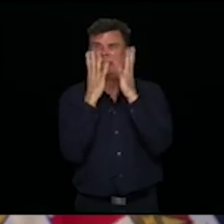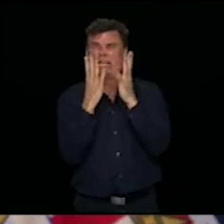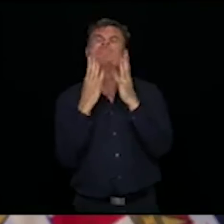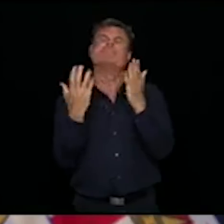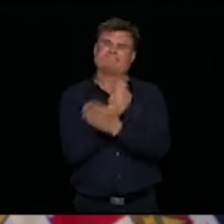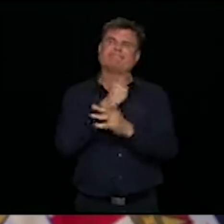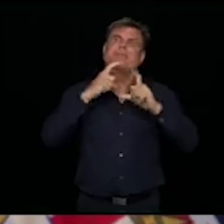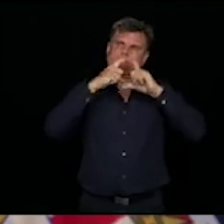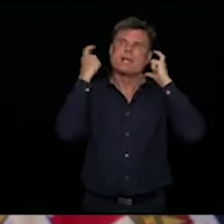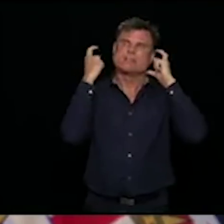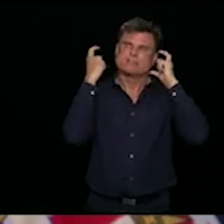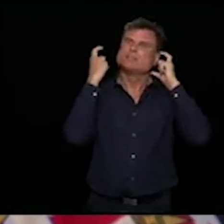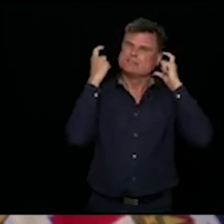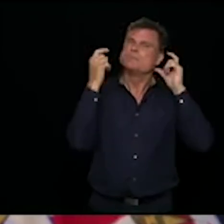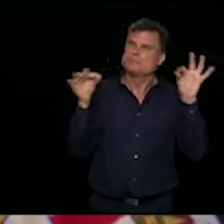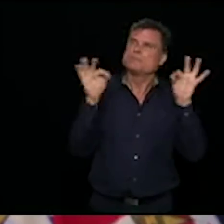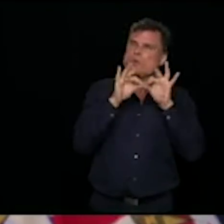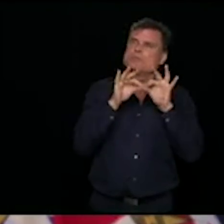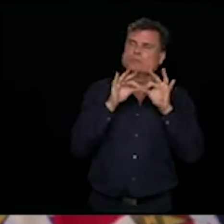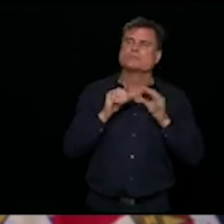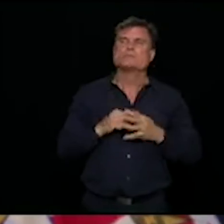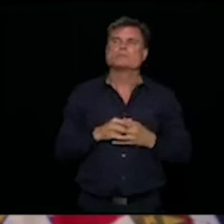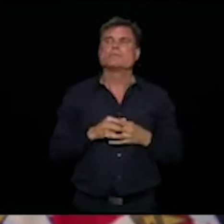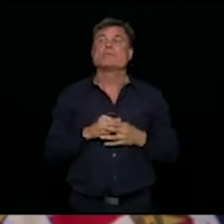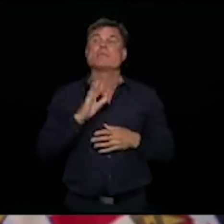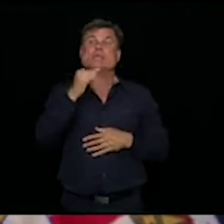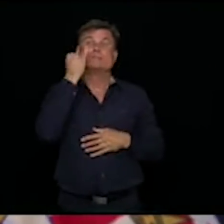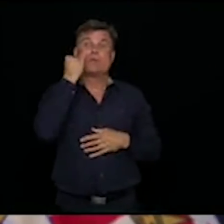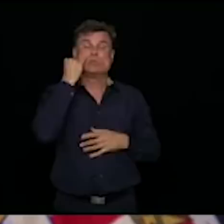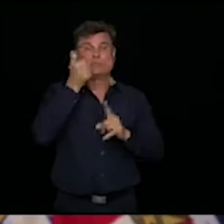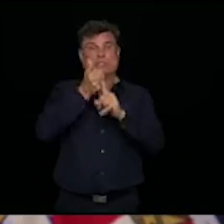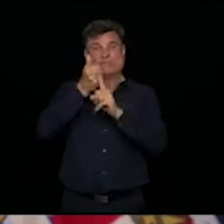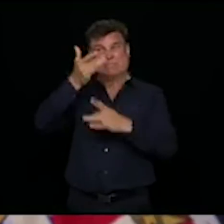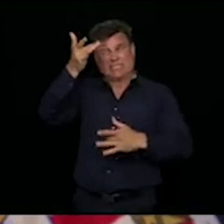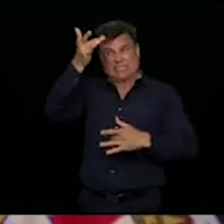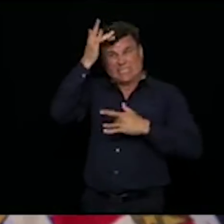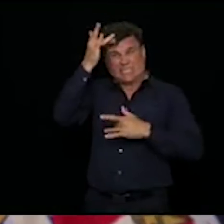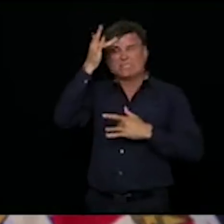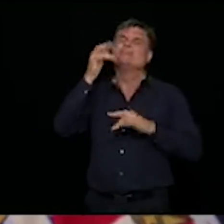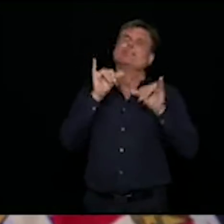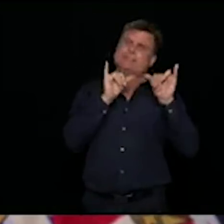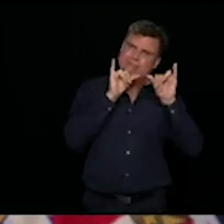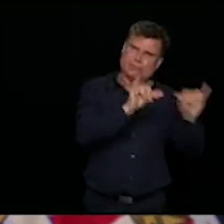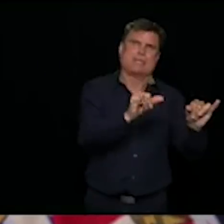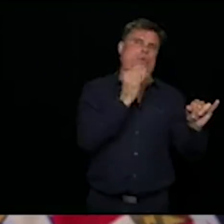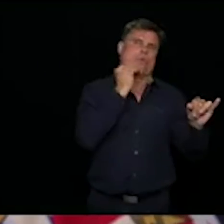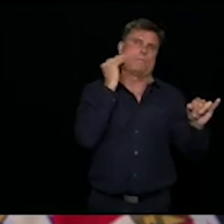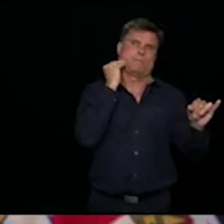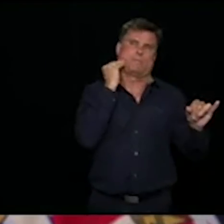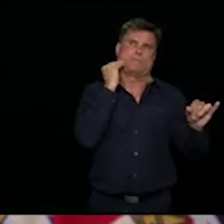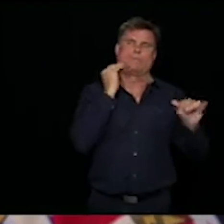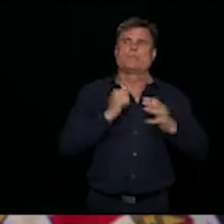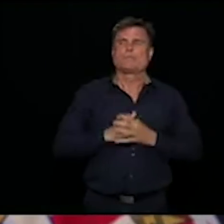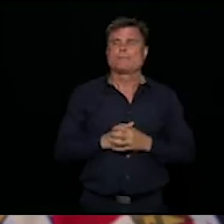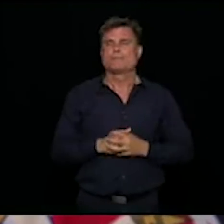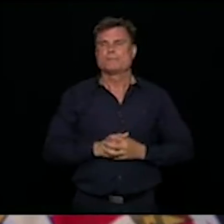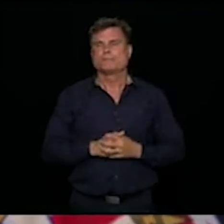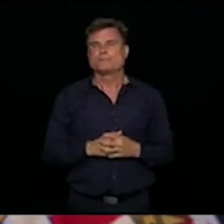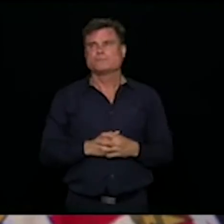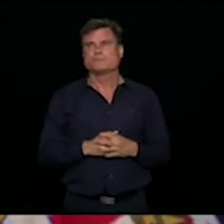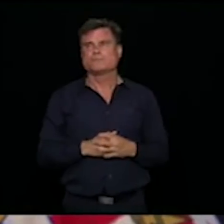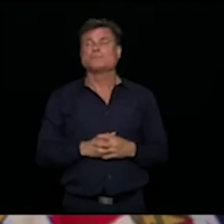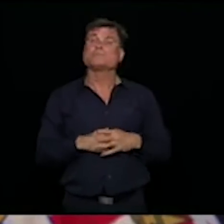or in hallways, and incredibly important for students, staff, and educators, staying home if you're